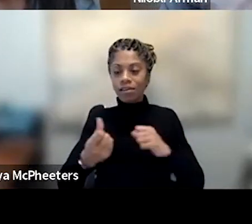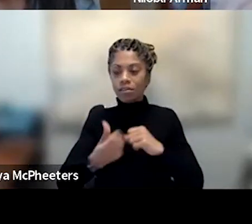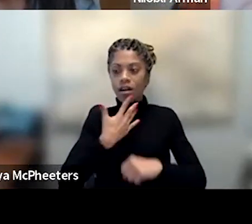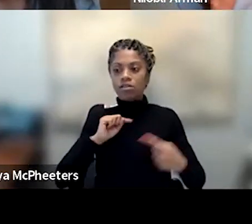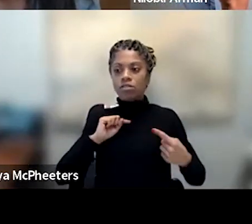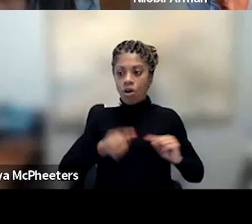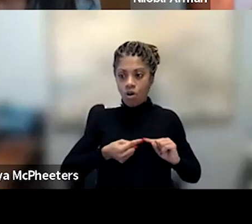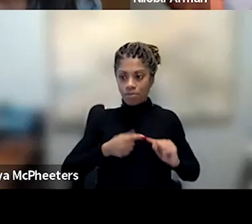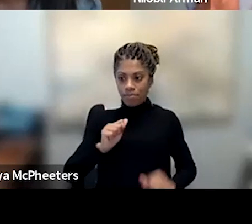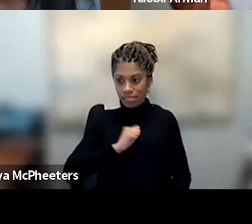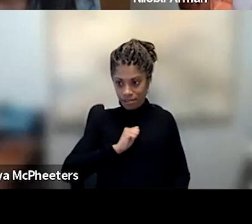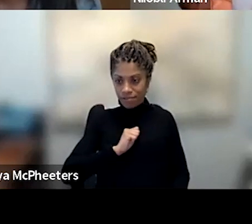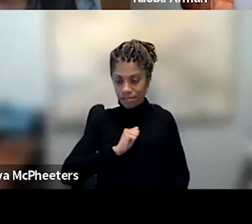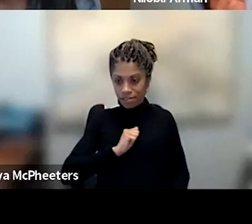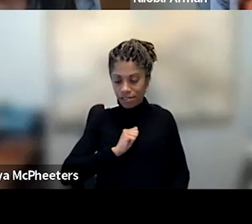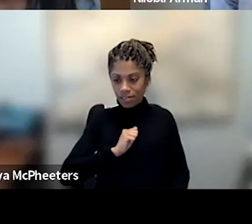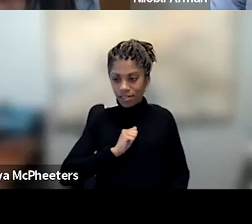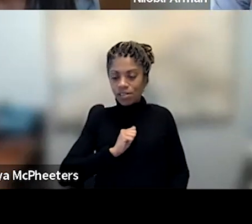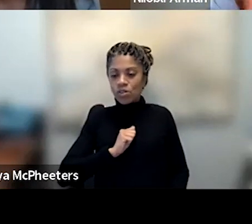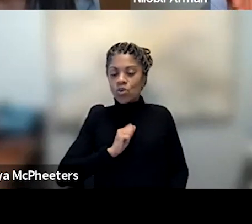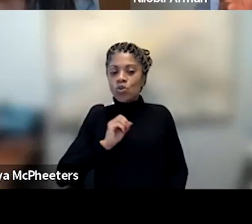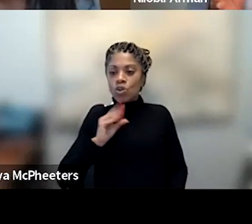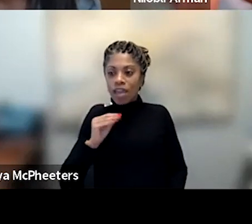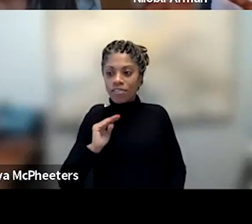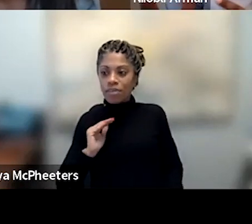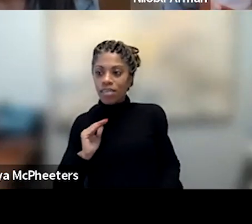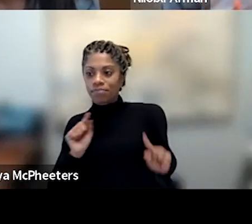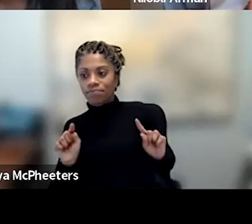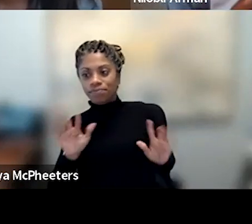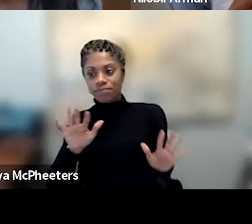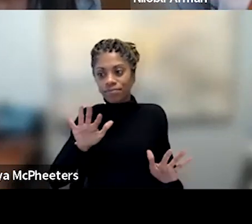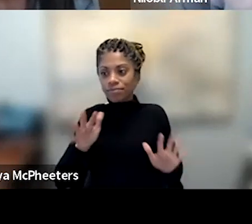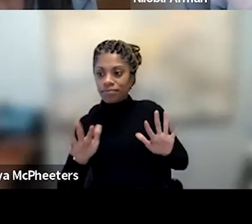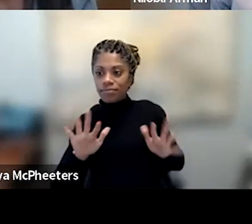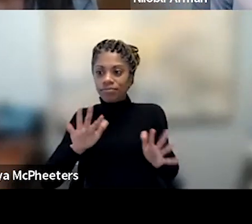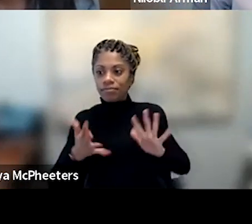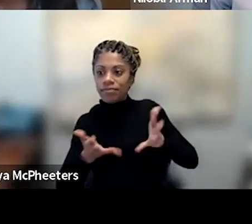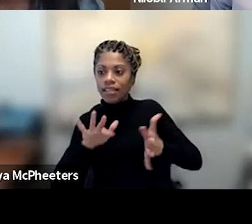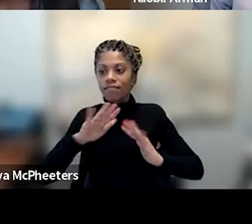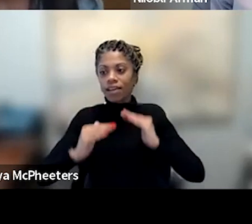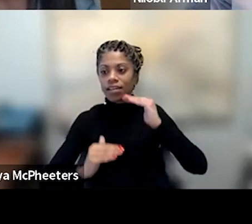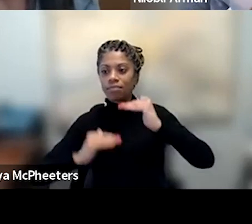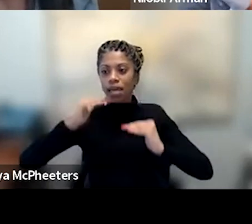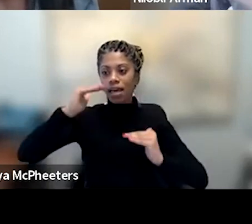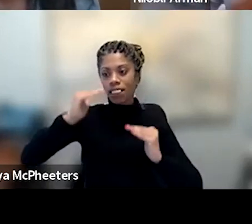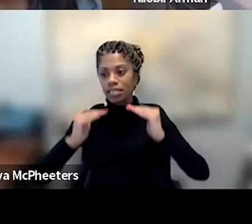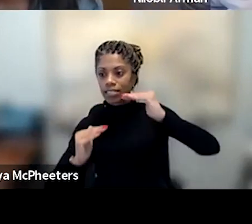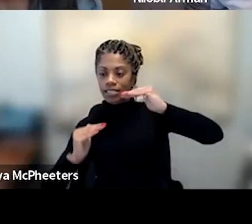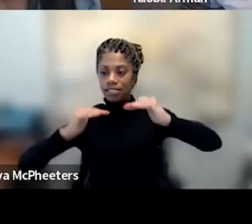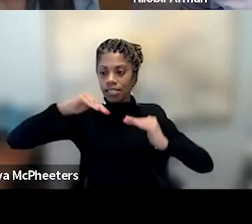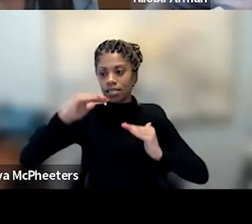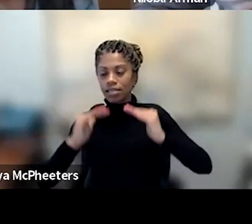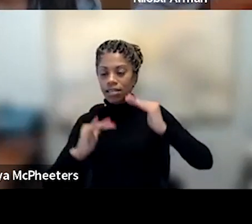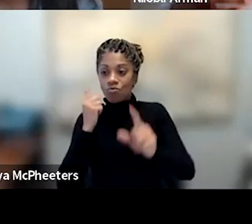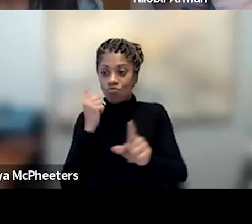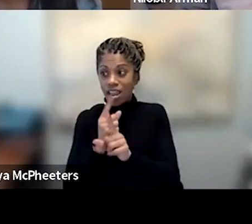harmed. And so there's this dance we have to do of giving grace, protecting self, and then like serving the outward goal. And I don't